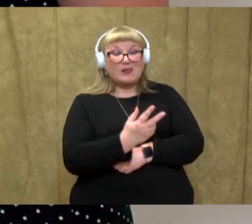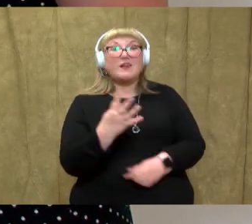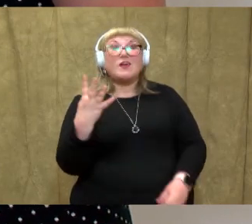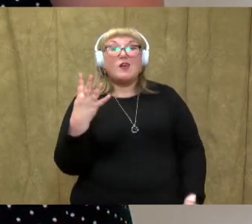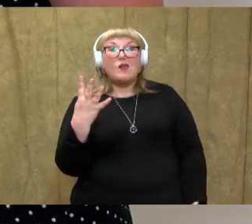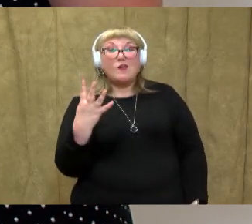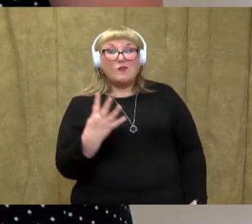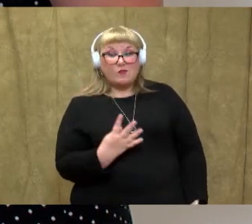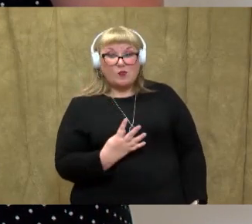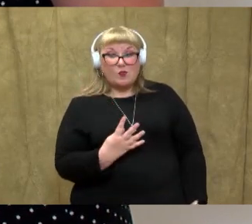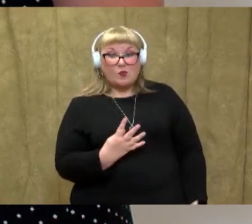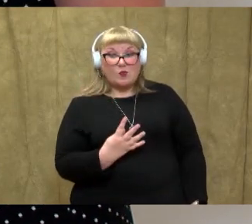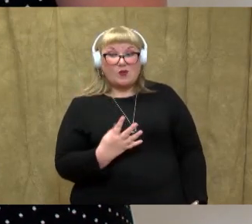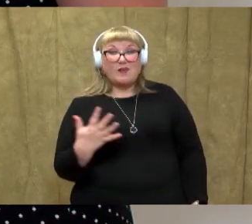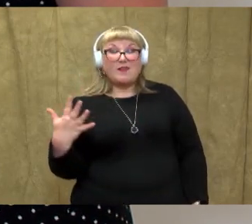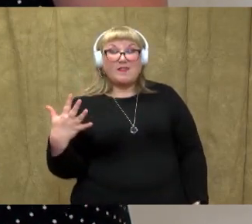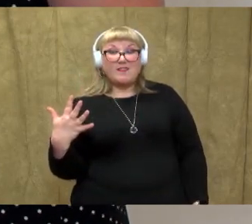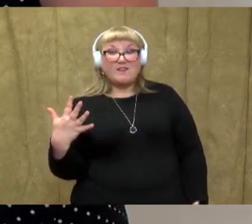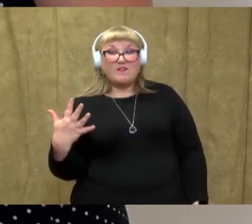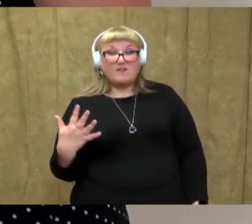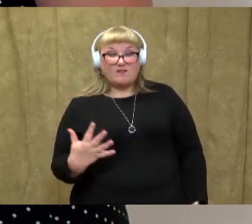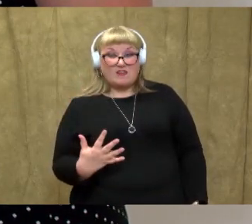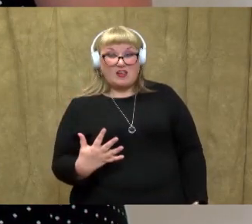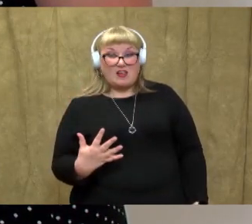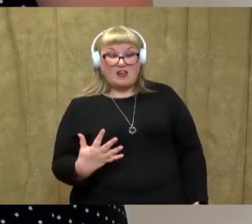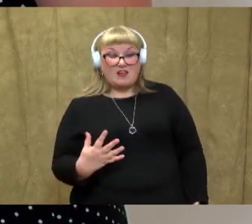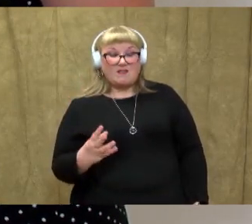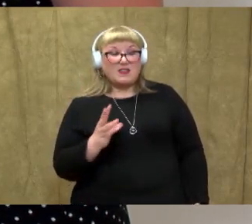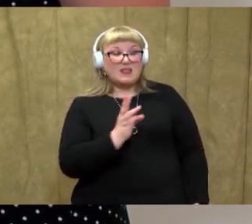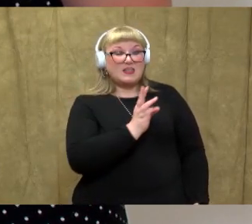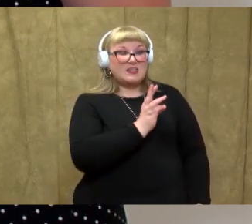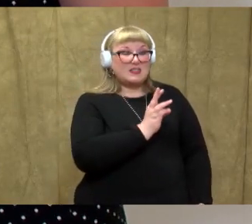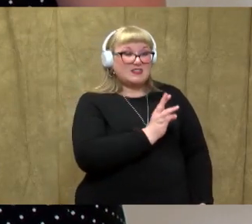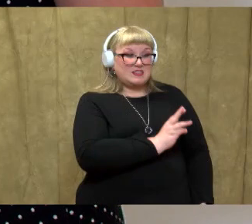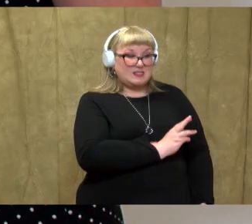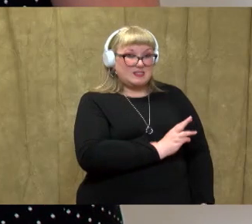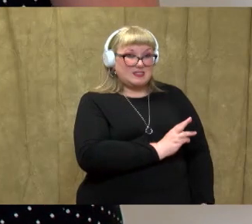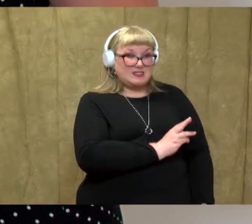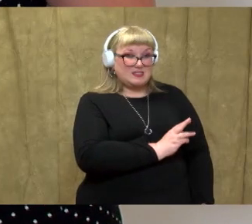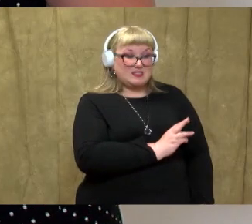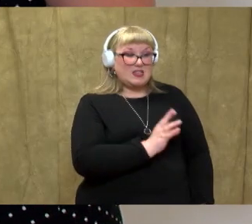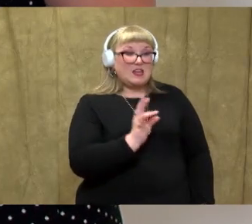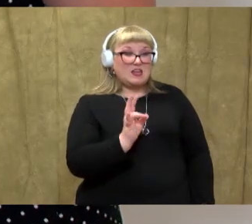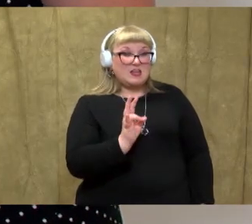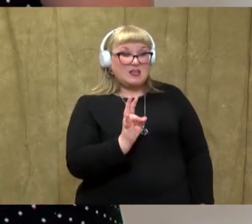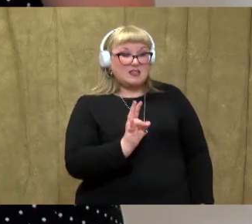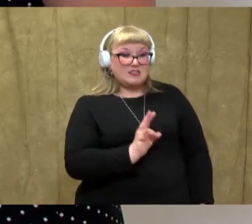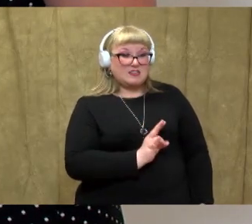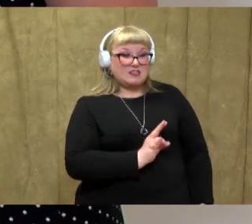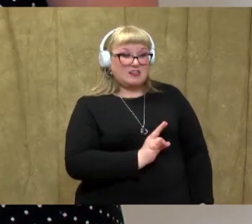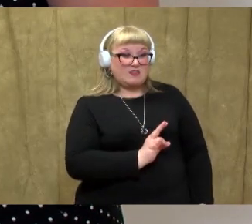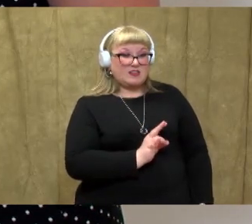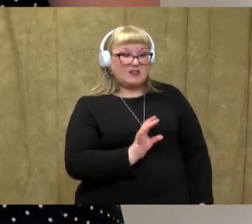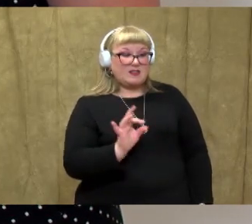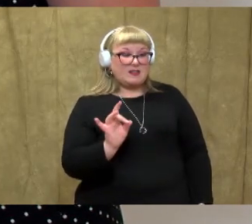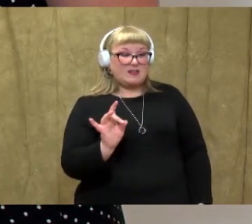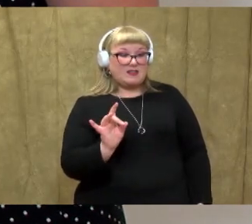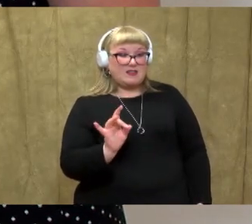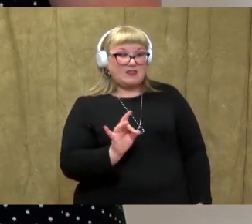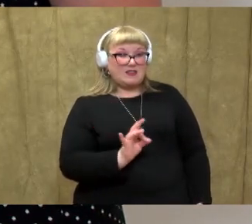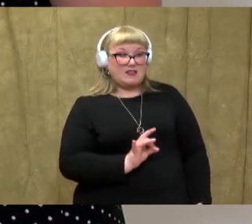3, 4, 5, 6,